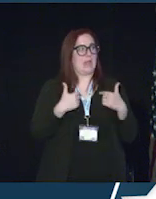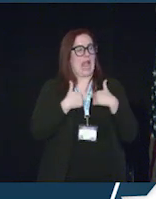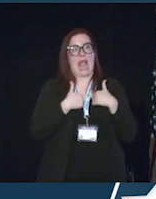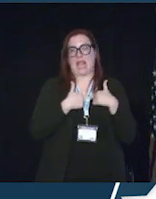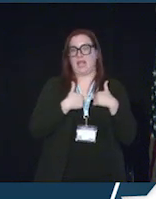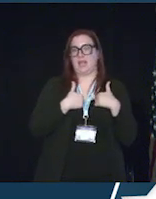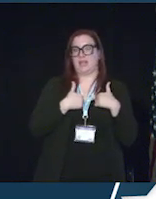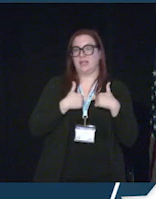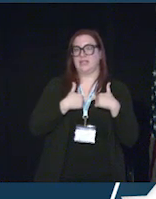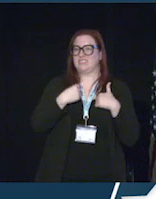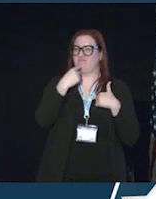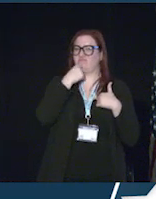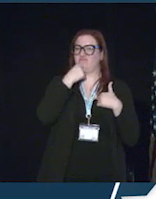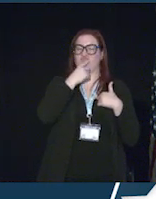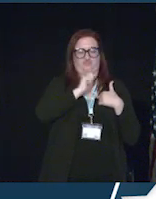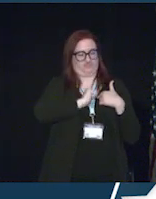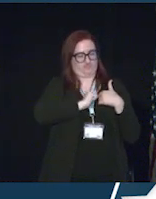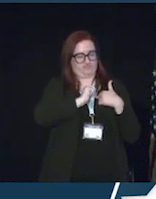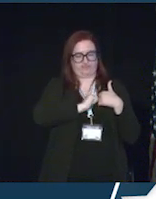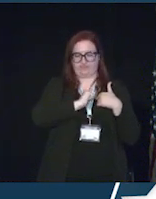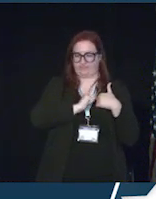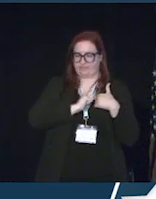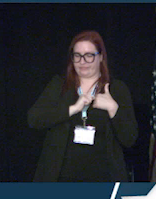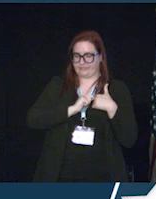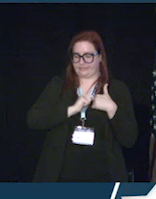I said to myself,